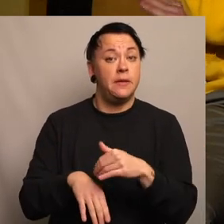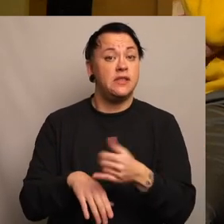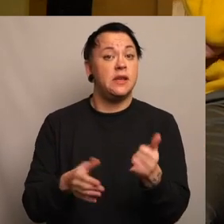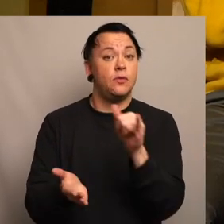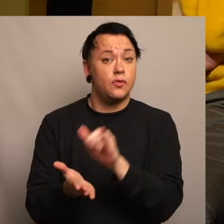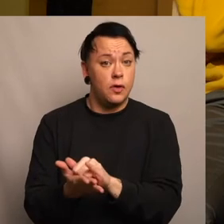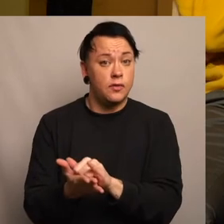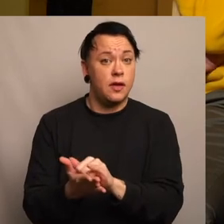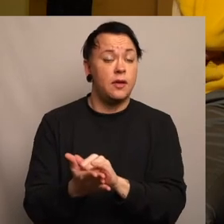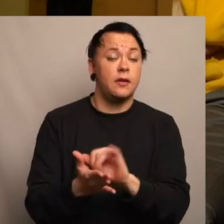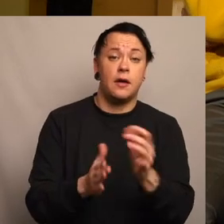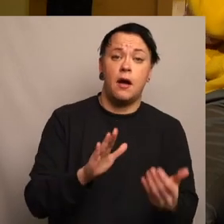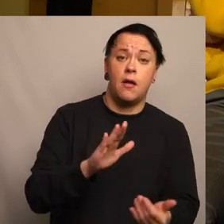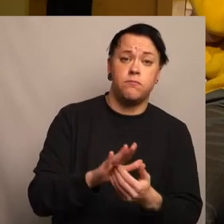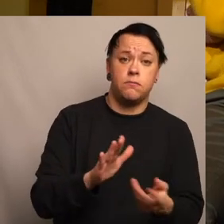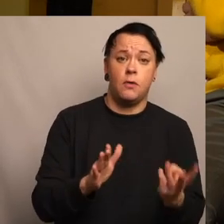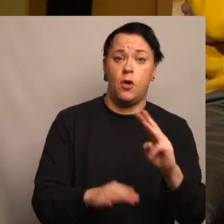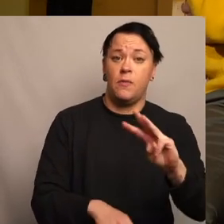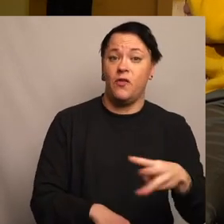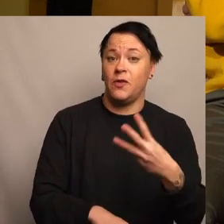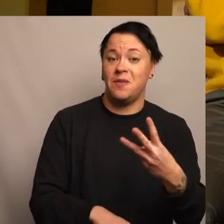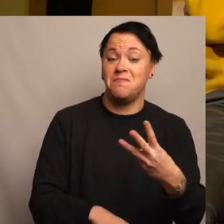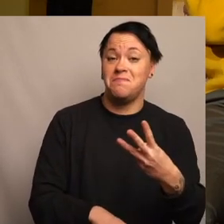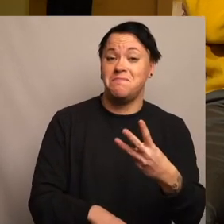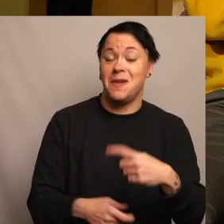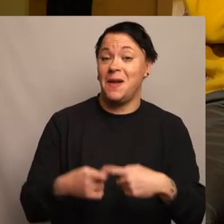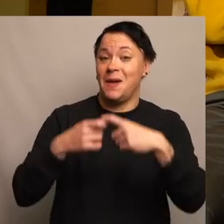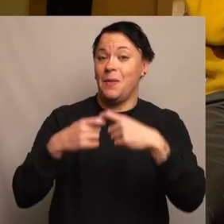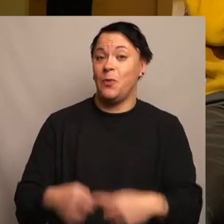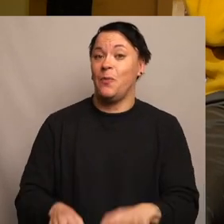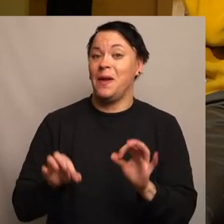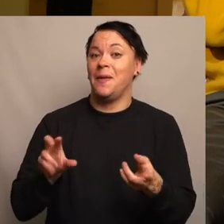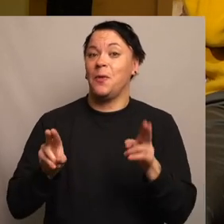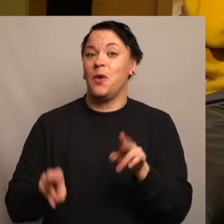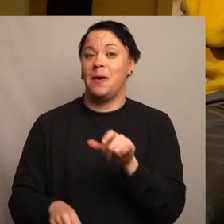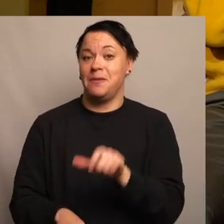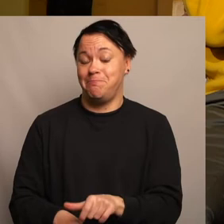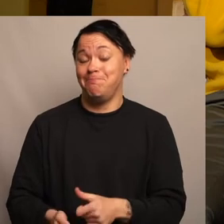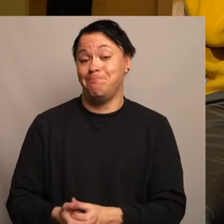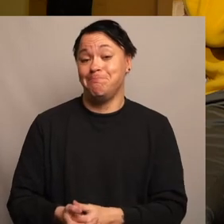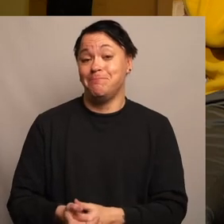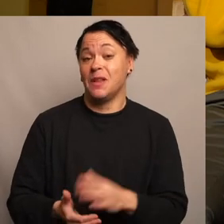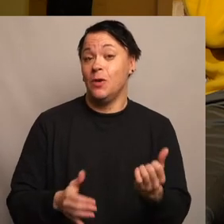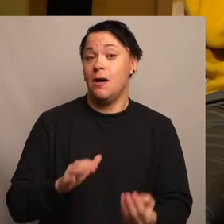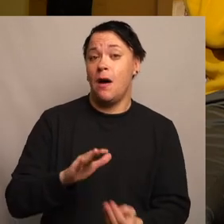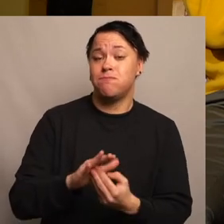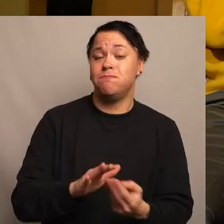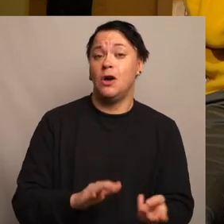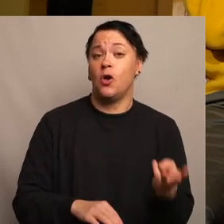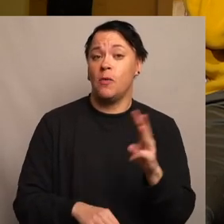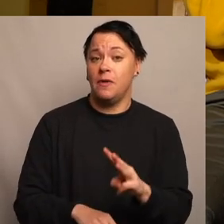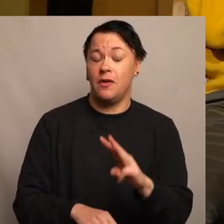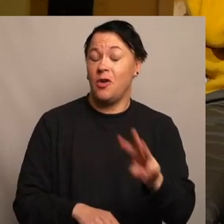how much want to give. Some people 6 months, and some people can up to 3 years. And this law, it doesn't